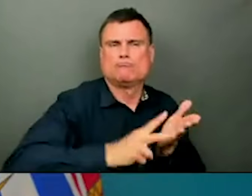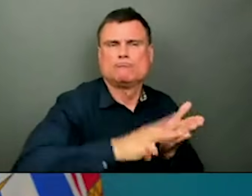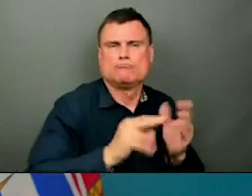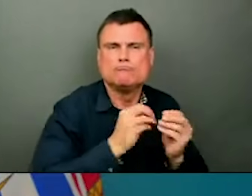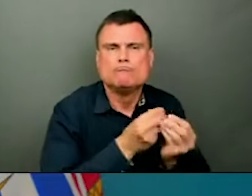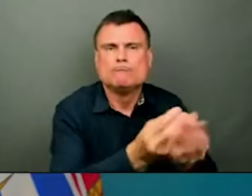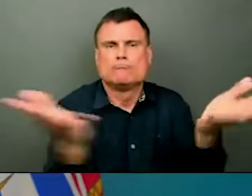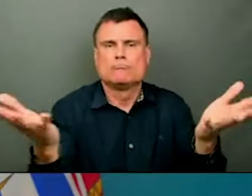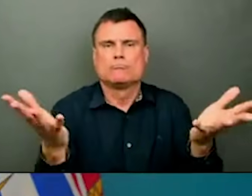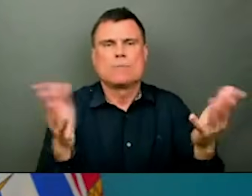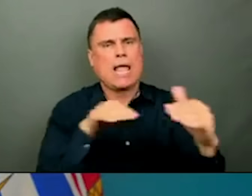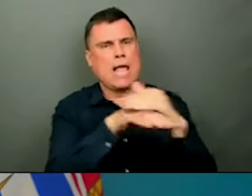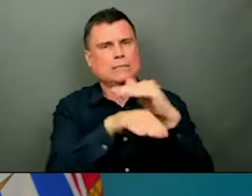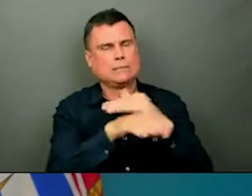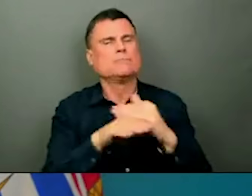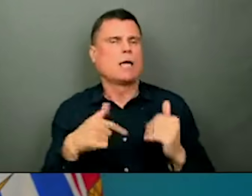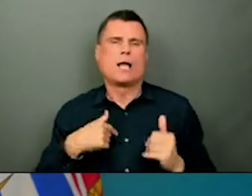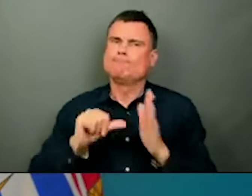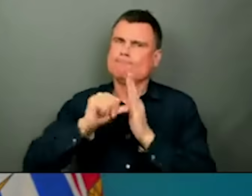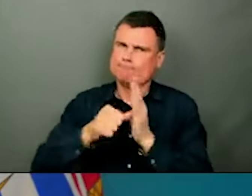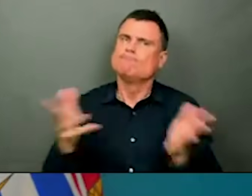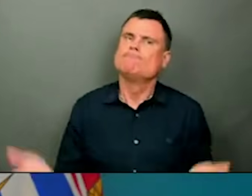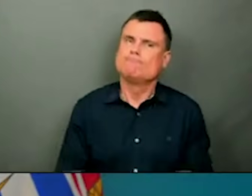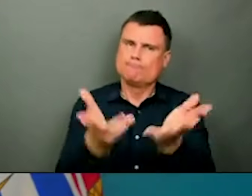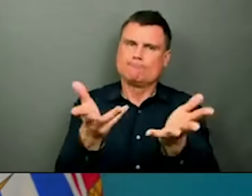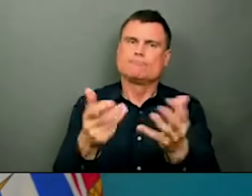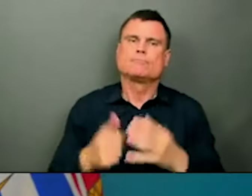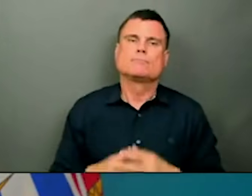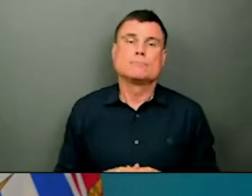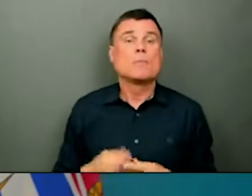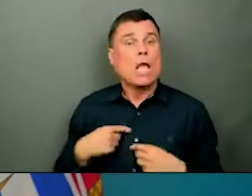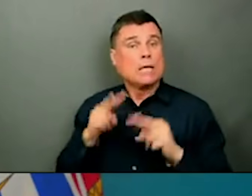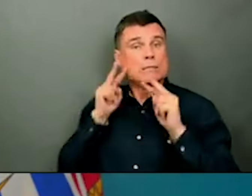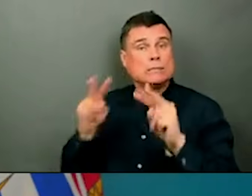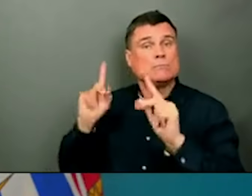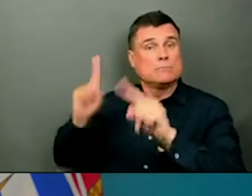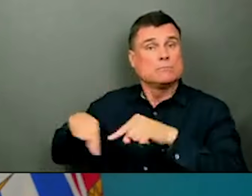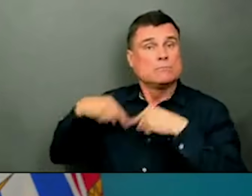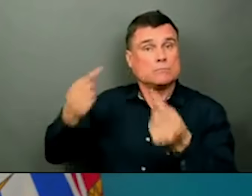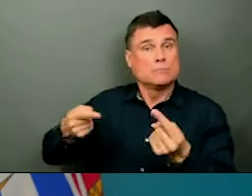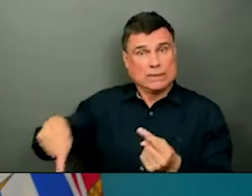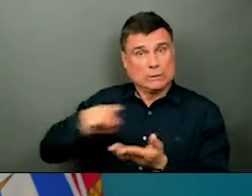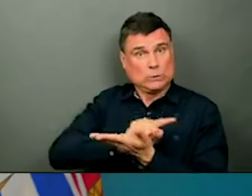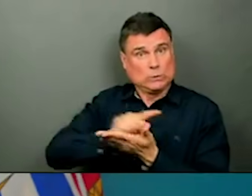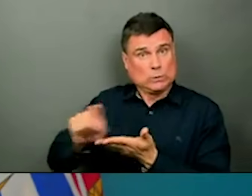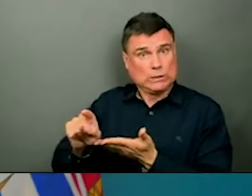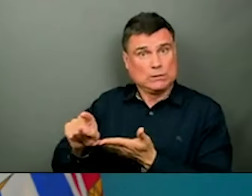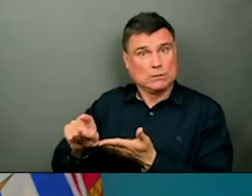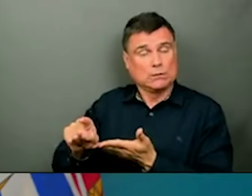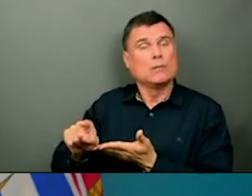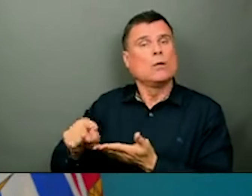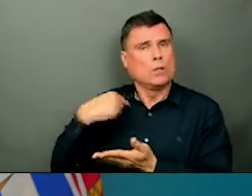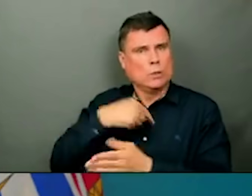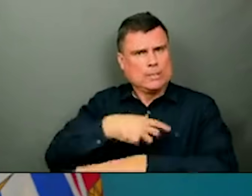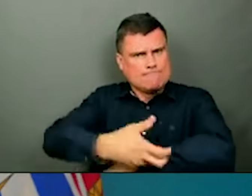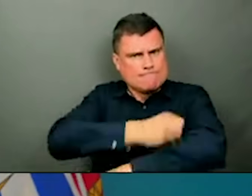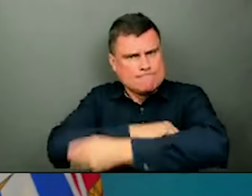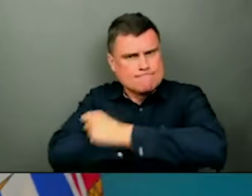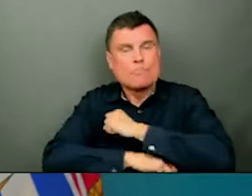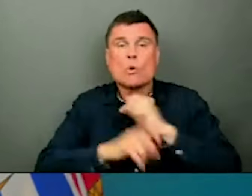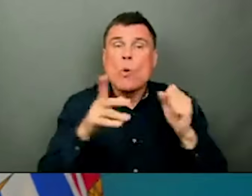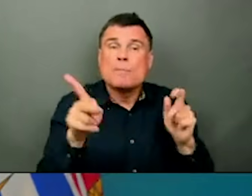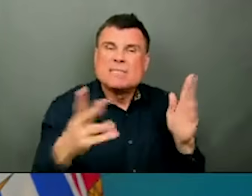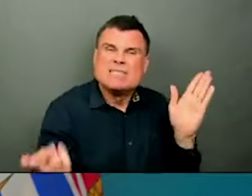that now. And I think we've seen that in particular this week, but in the last number of weeks, a real effort to get registrations up everywhere,